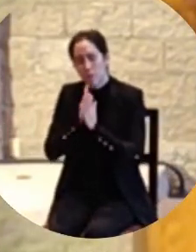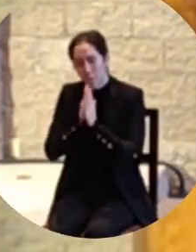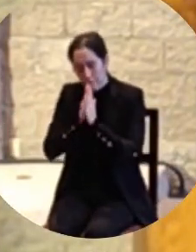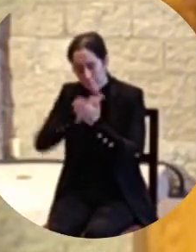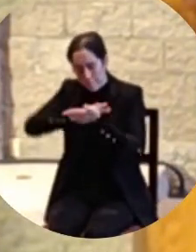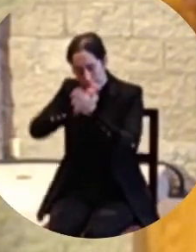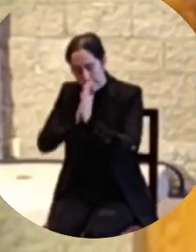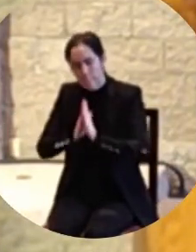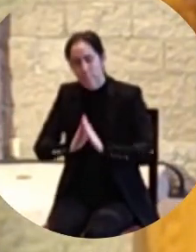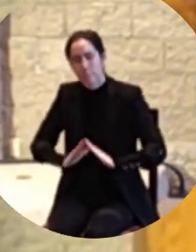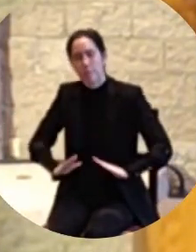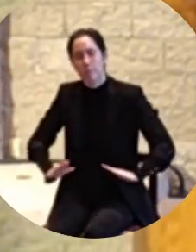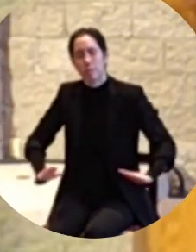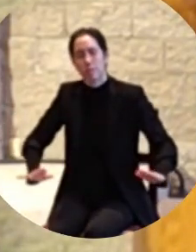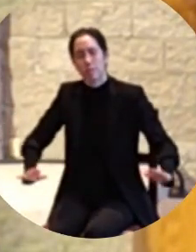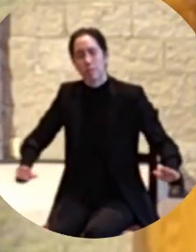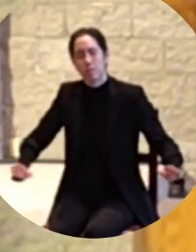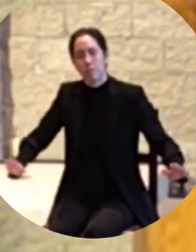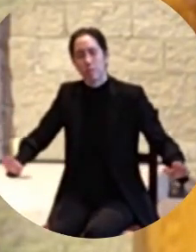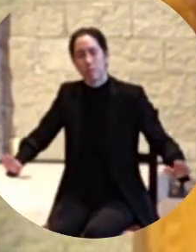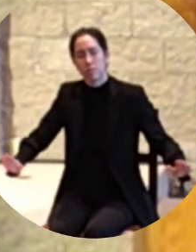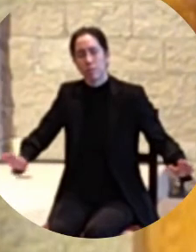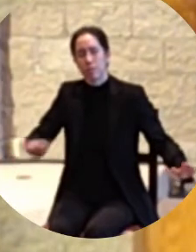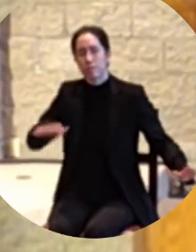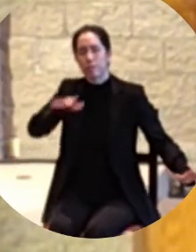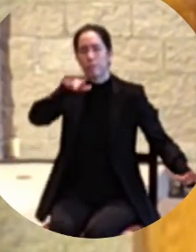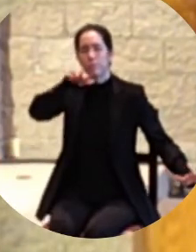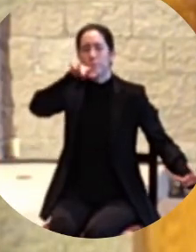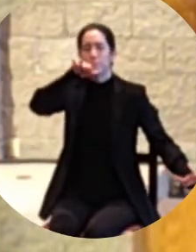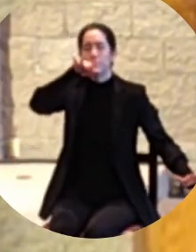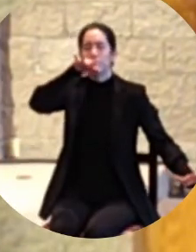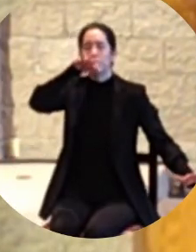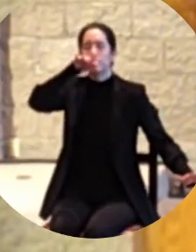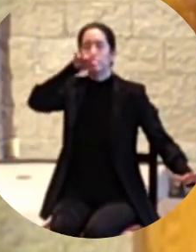As we breathe into this very moment,